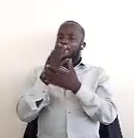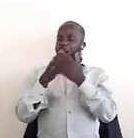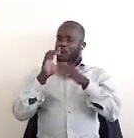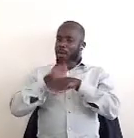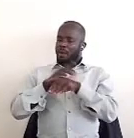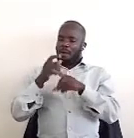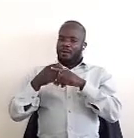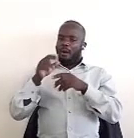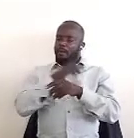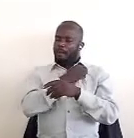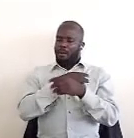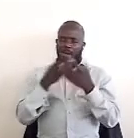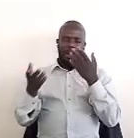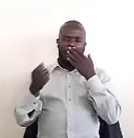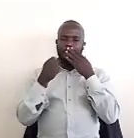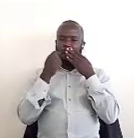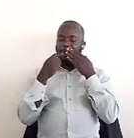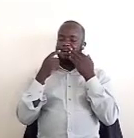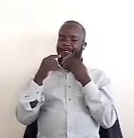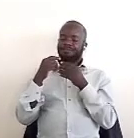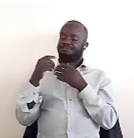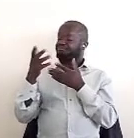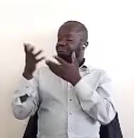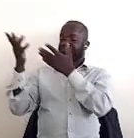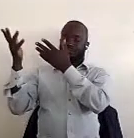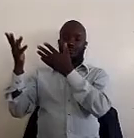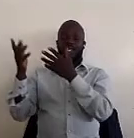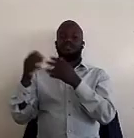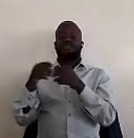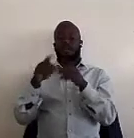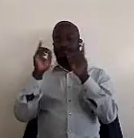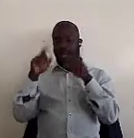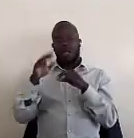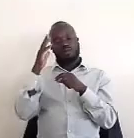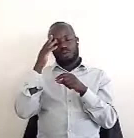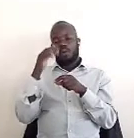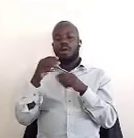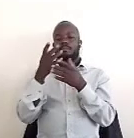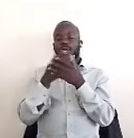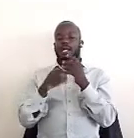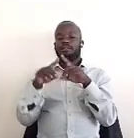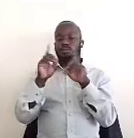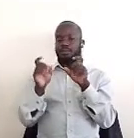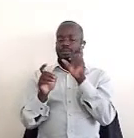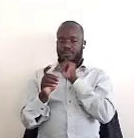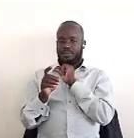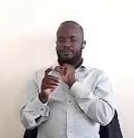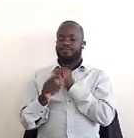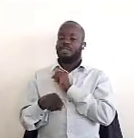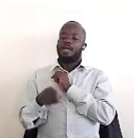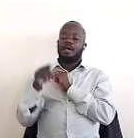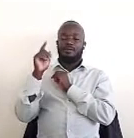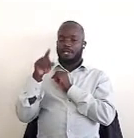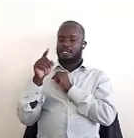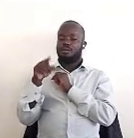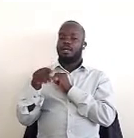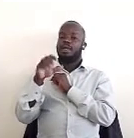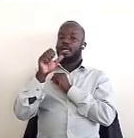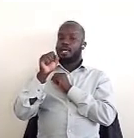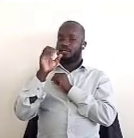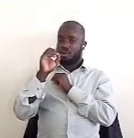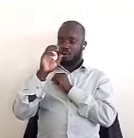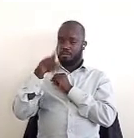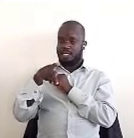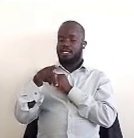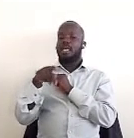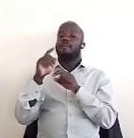Prevention. When receiving blood from the hospital or medical institution, verify that the blood has been tested. Although this is